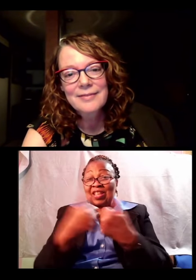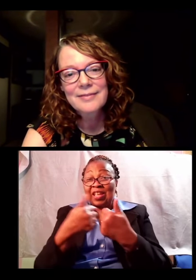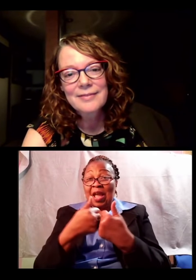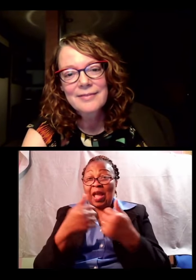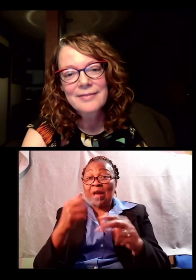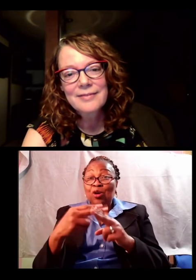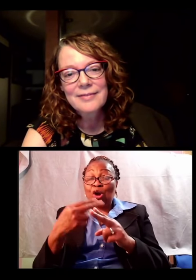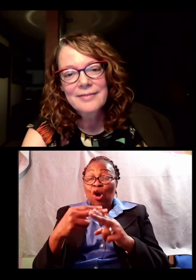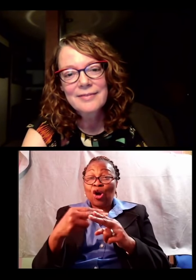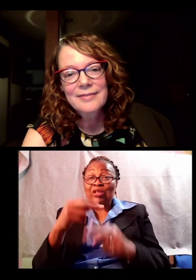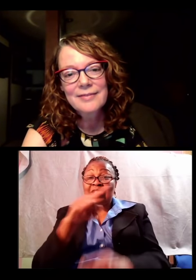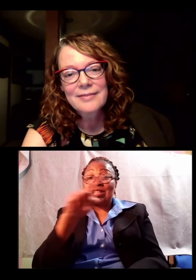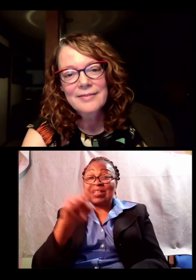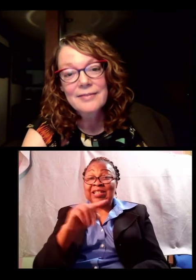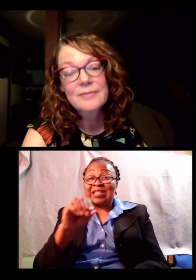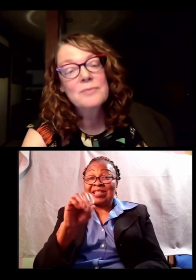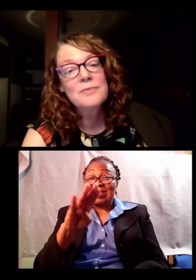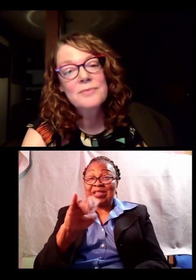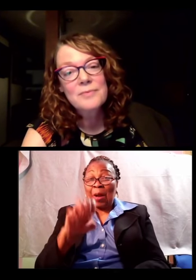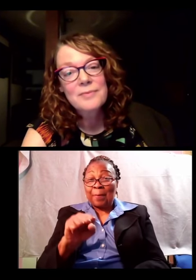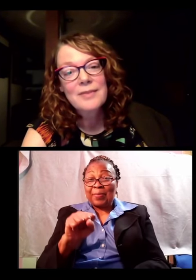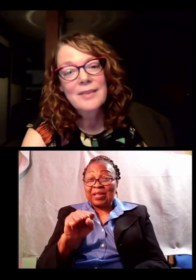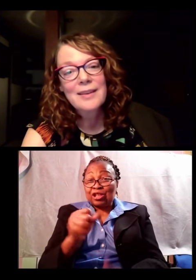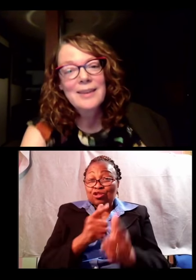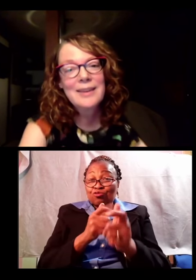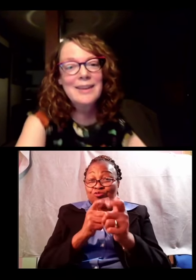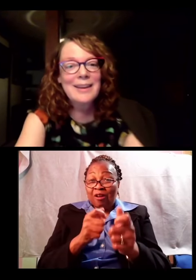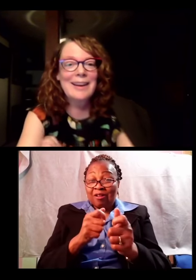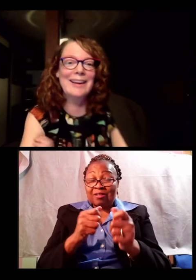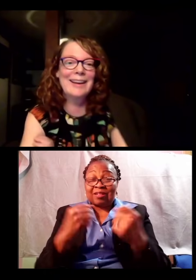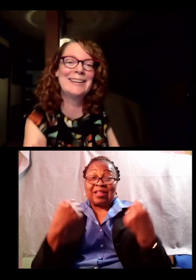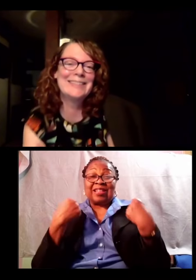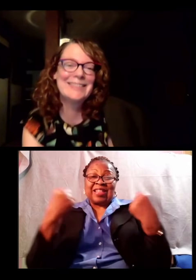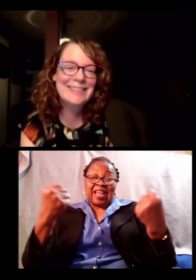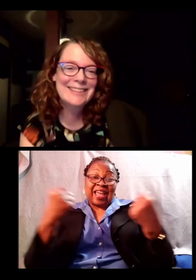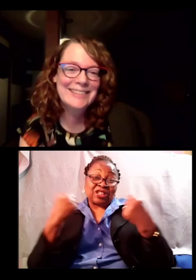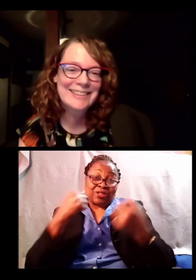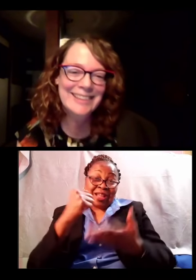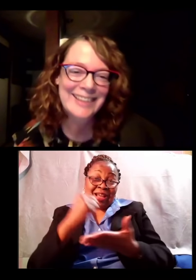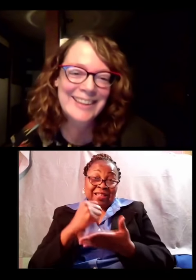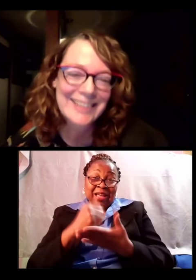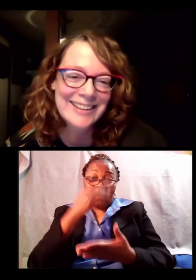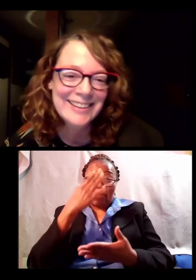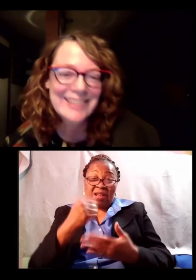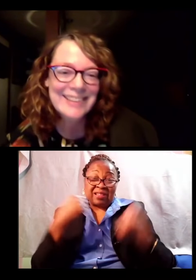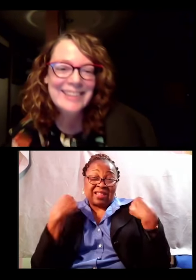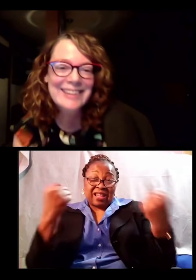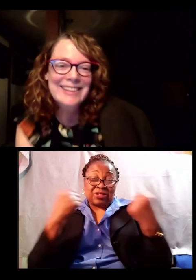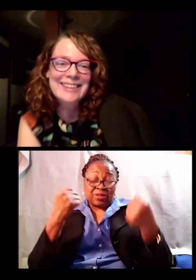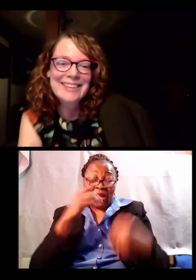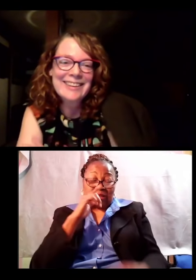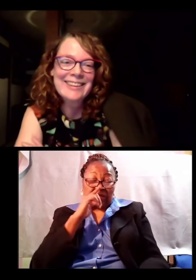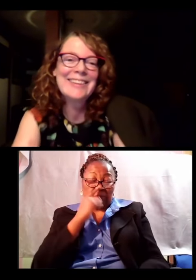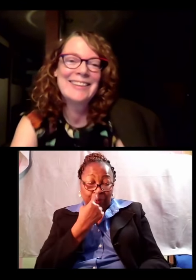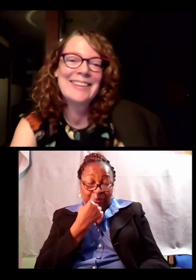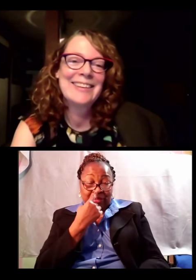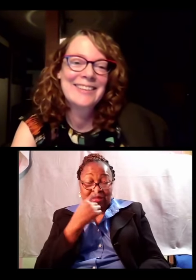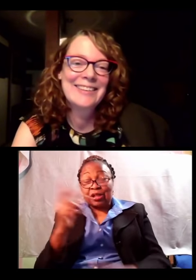an exercise aid because exercise is so boring. So you download Zombies